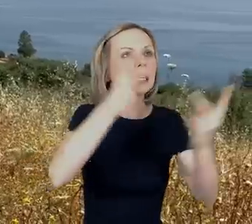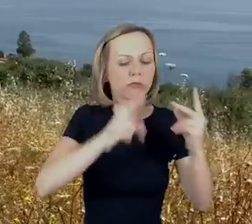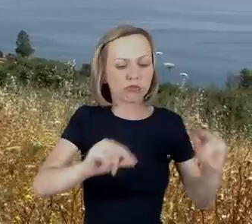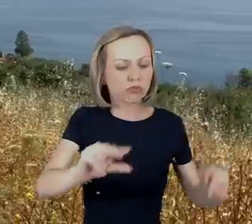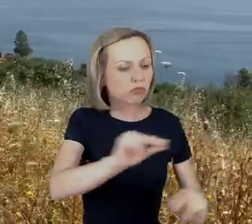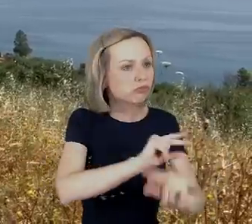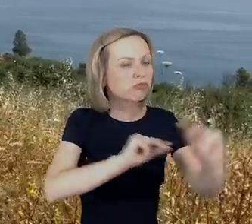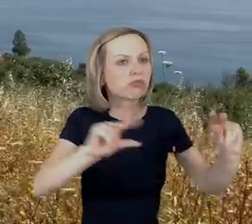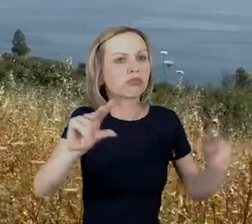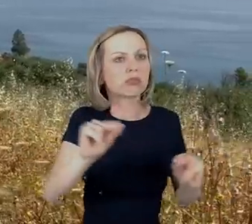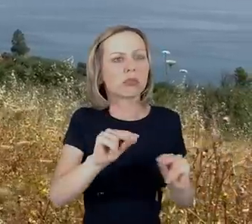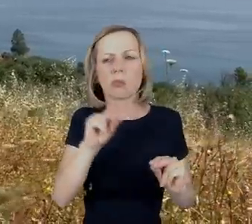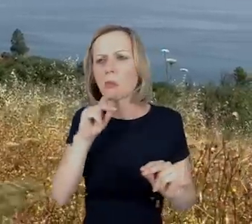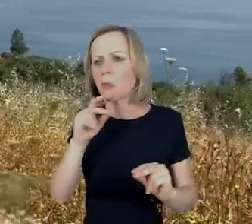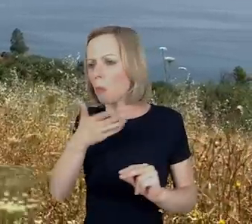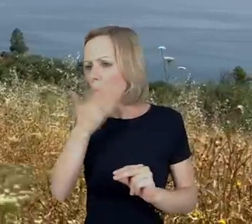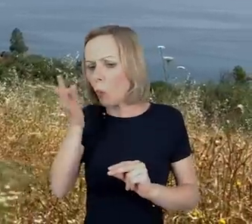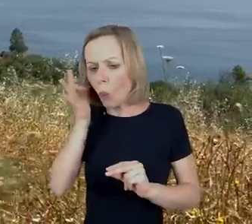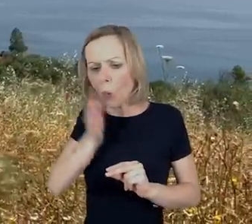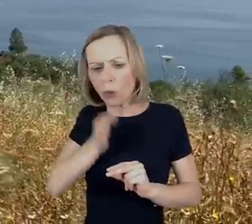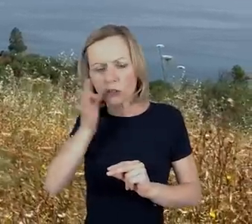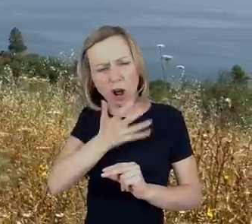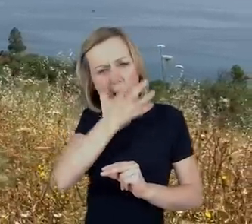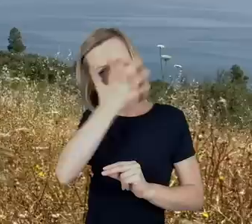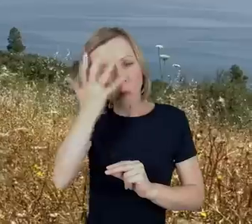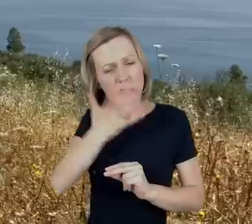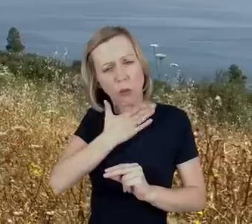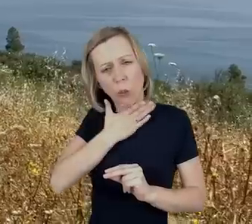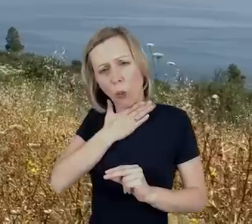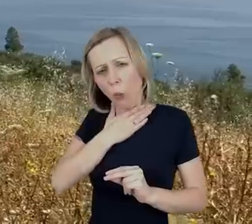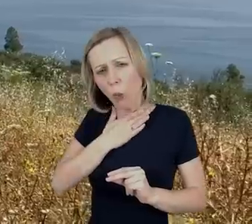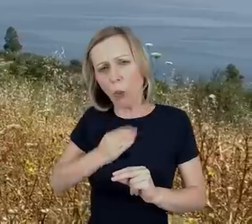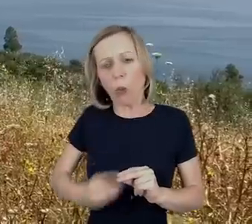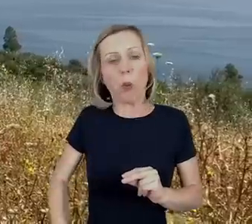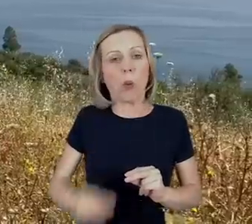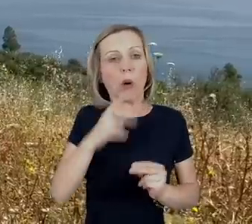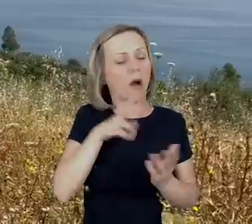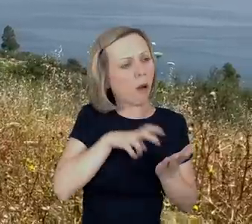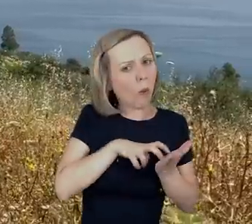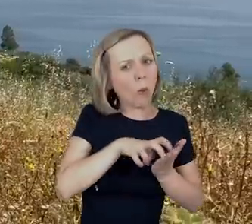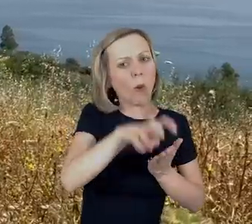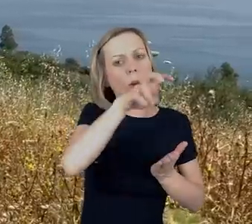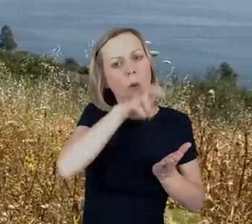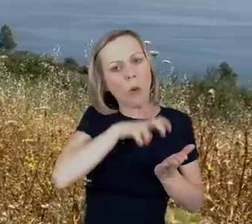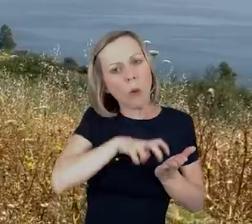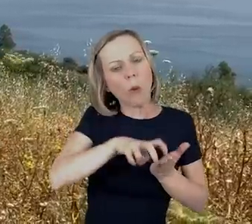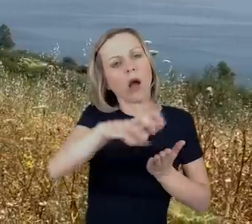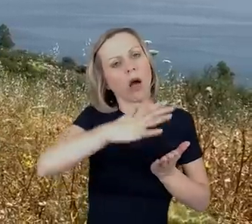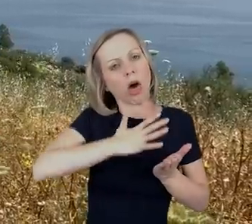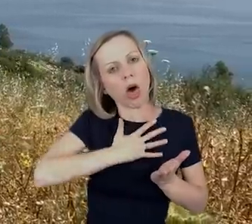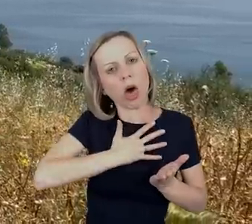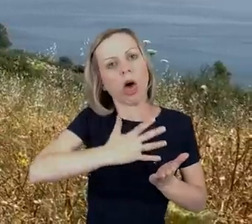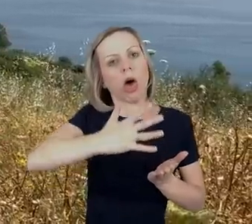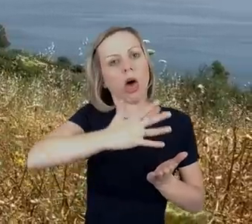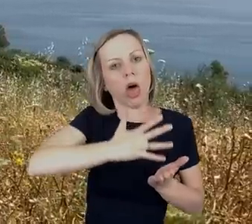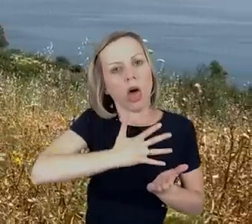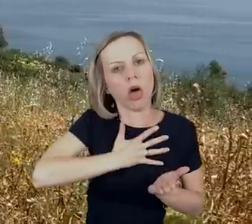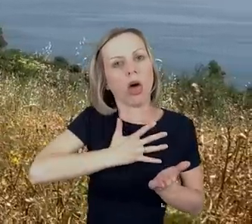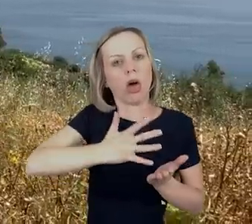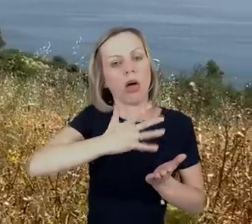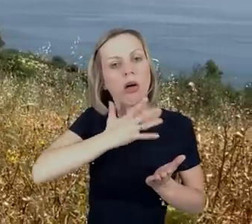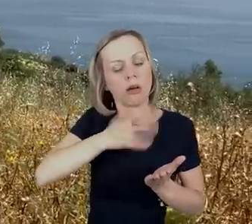hot, and I wonder if I'll dehydrate. It's a very steep climb, you can hear me